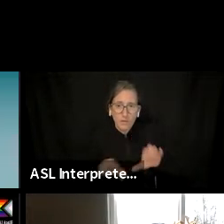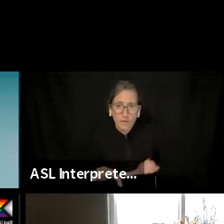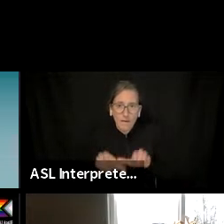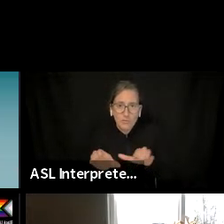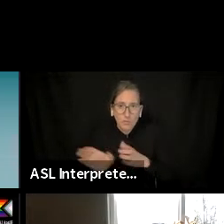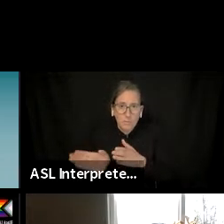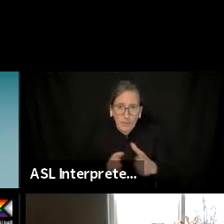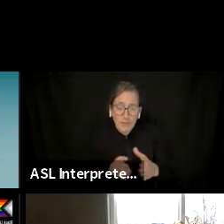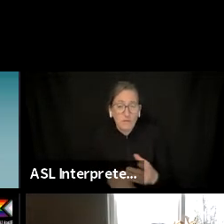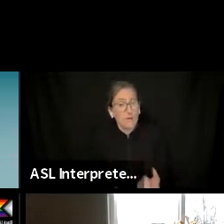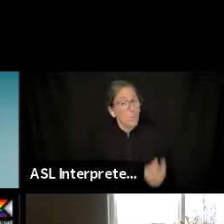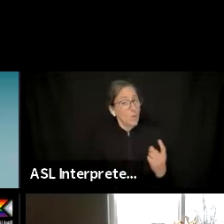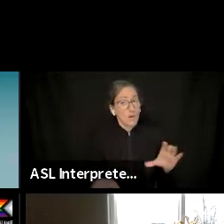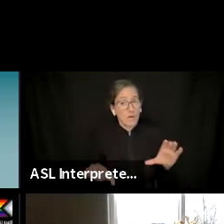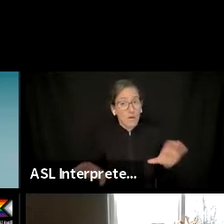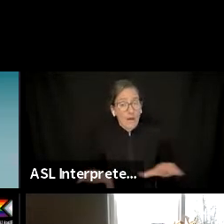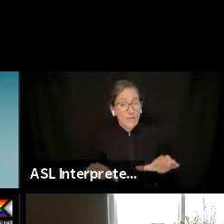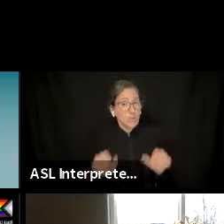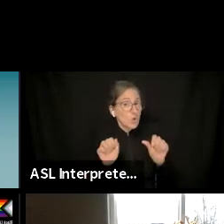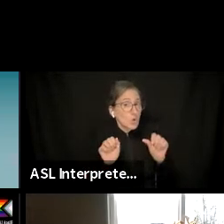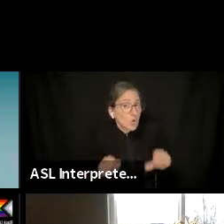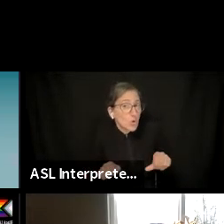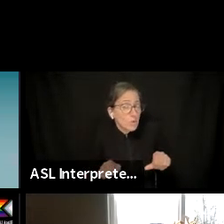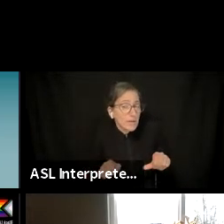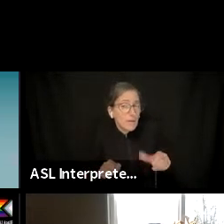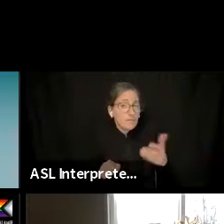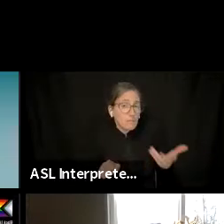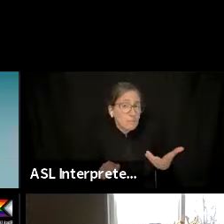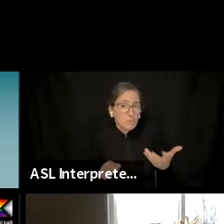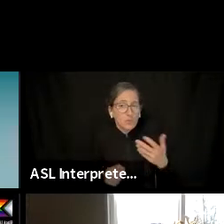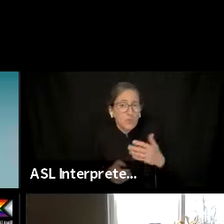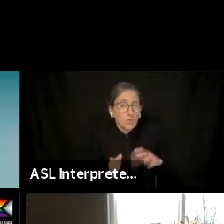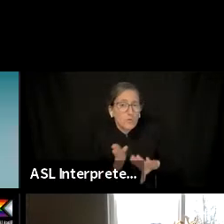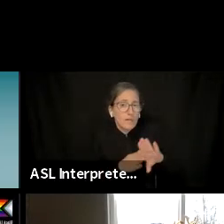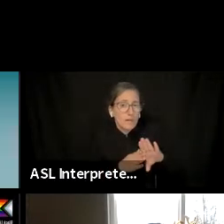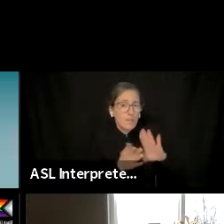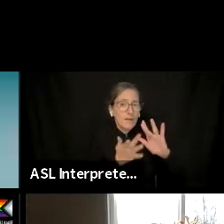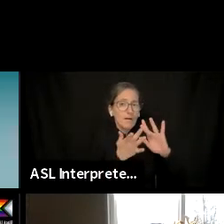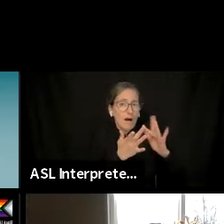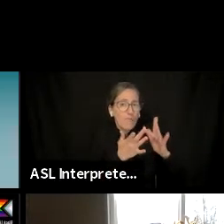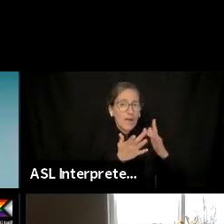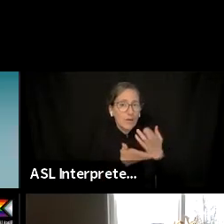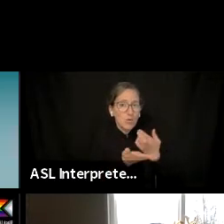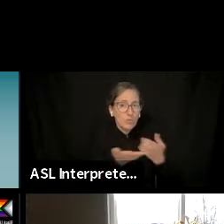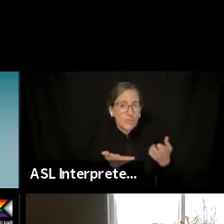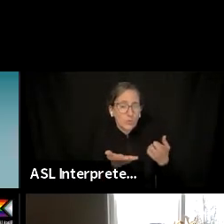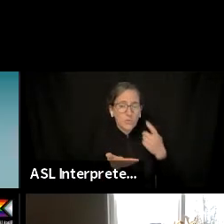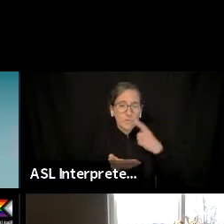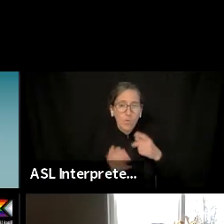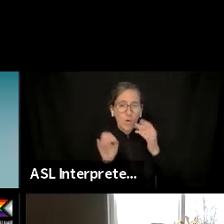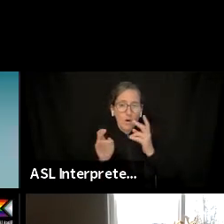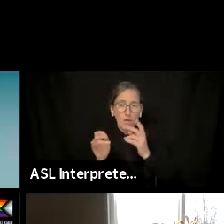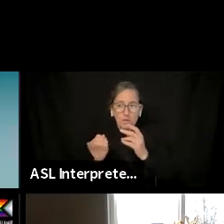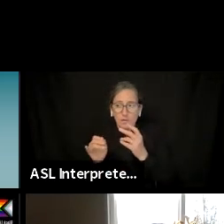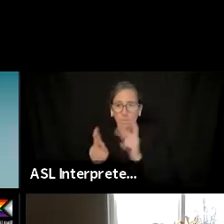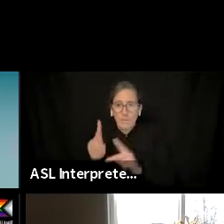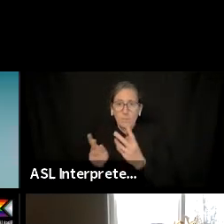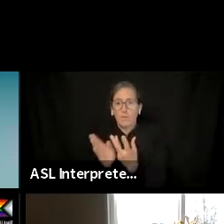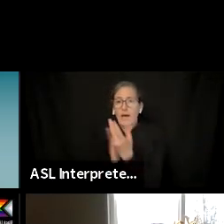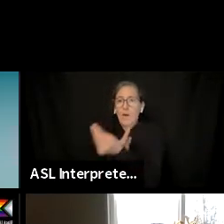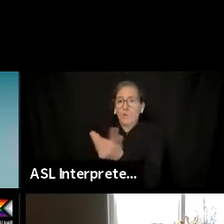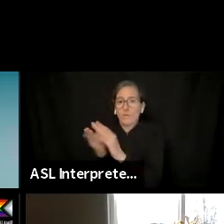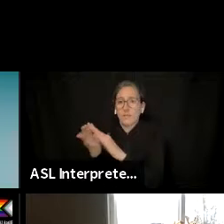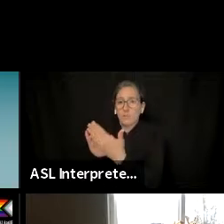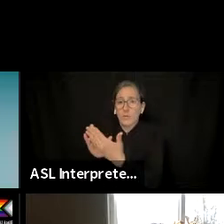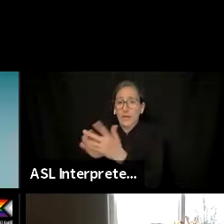be to create an online resource for individuals in our community who need